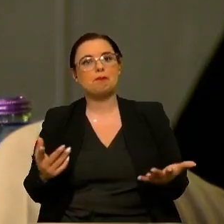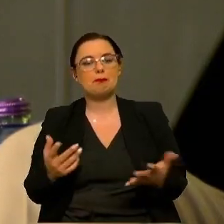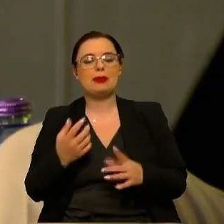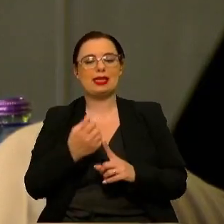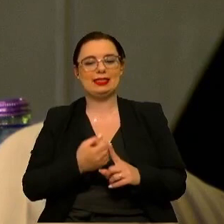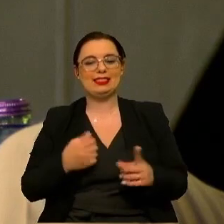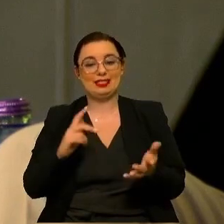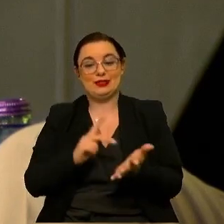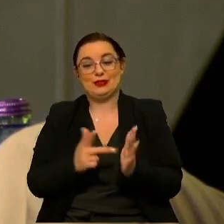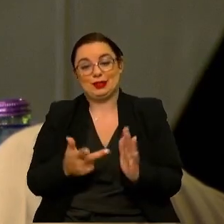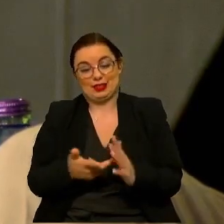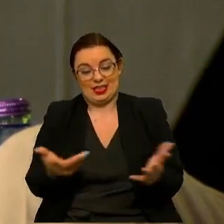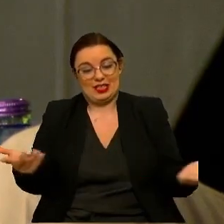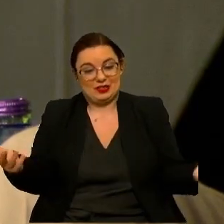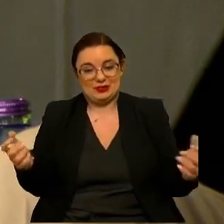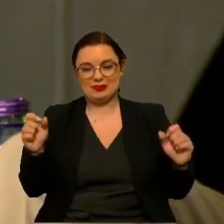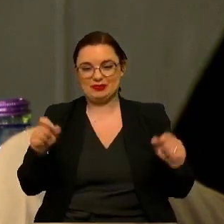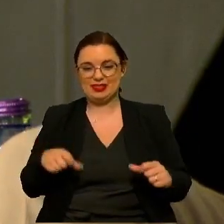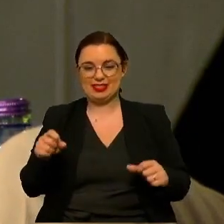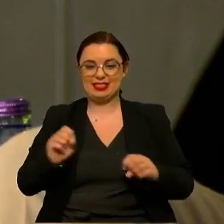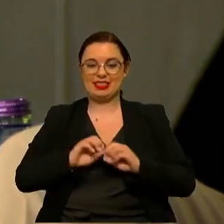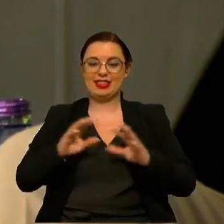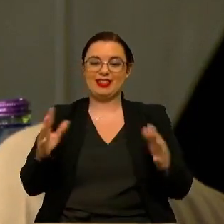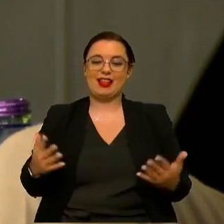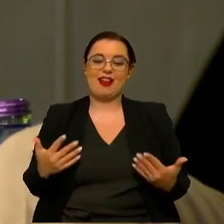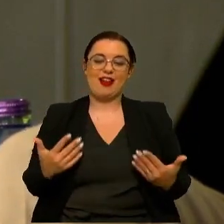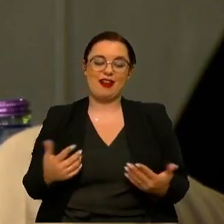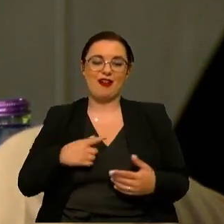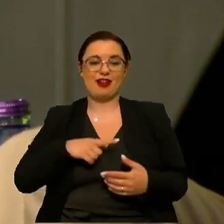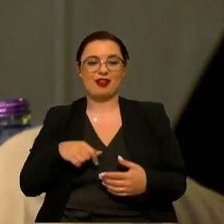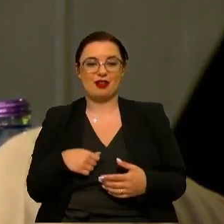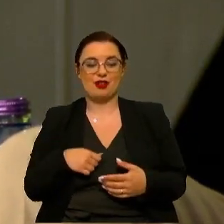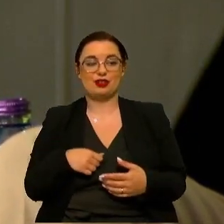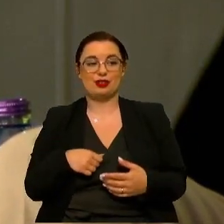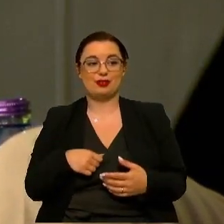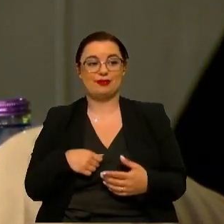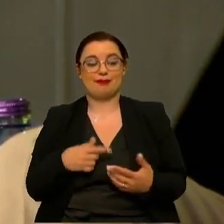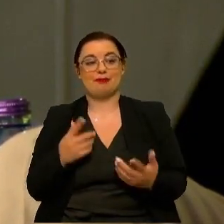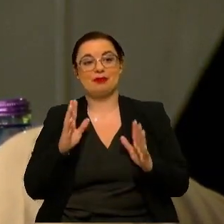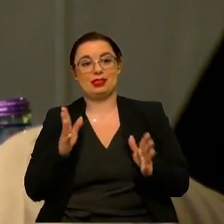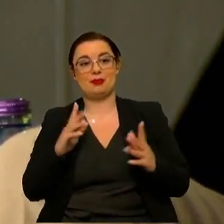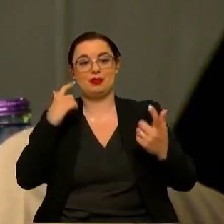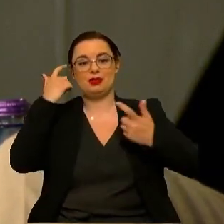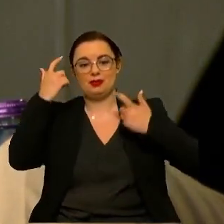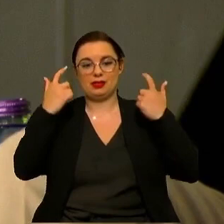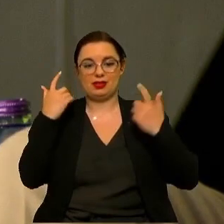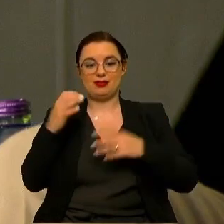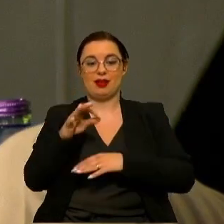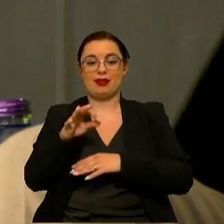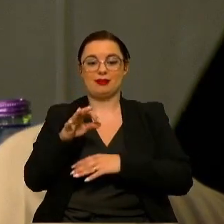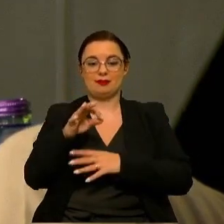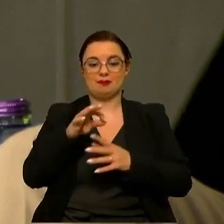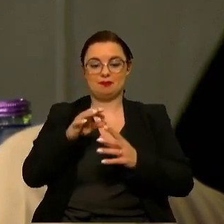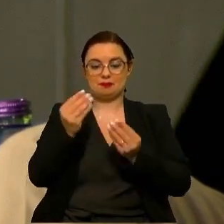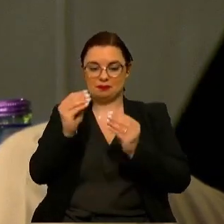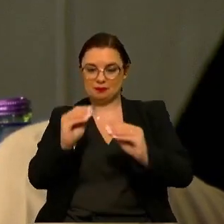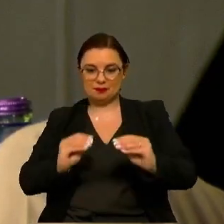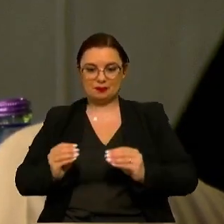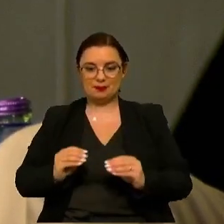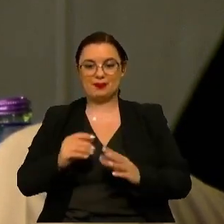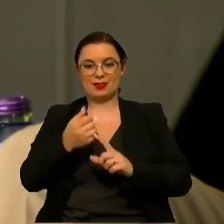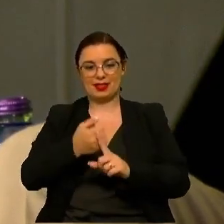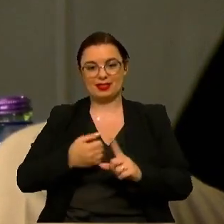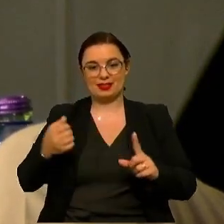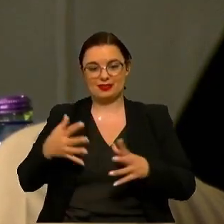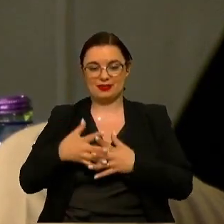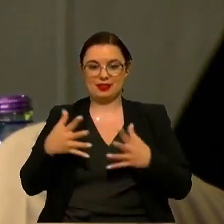There are technical challenges, and at this moment, mentioning the architecture, and